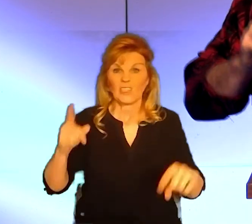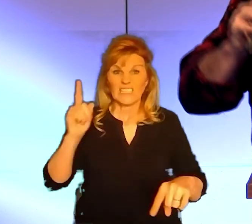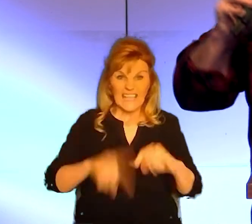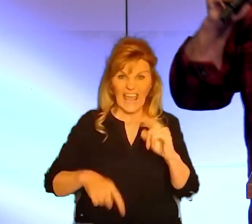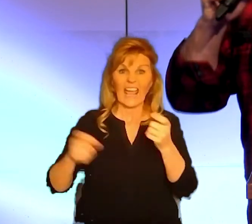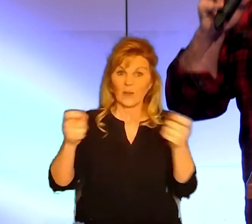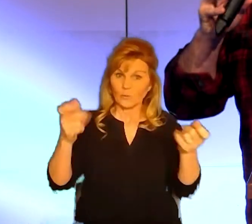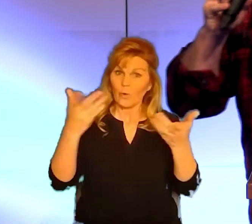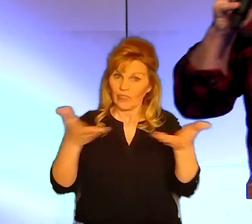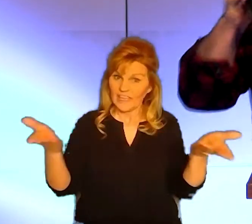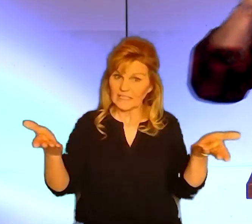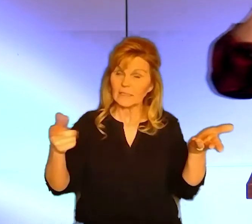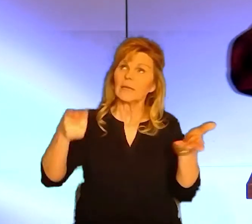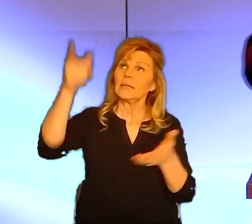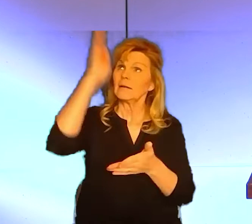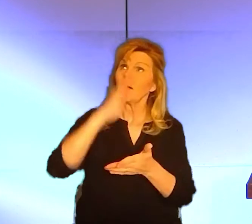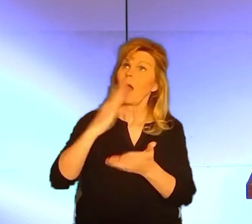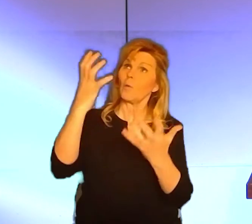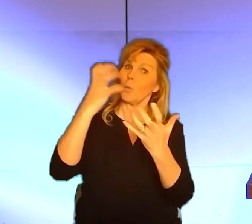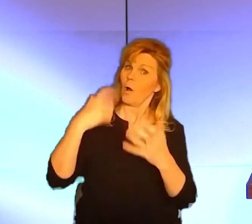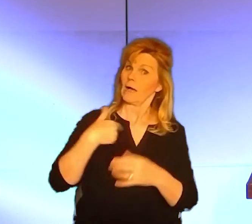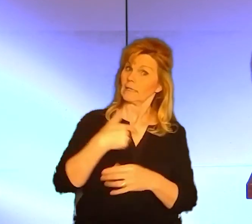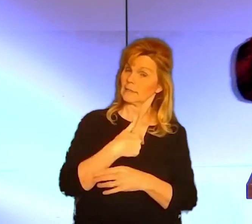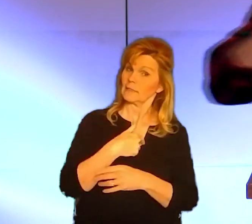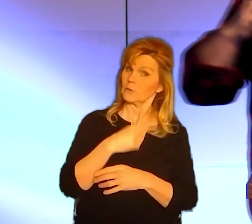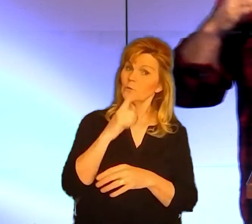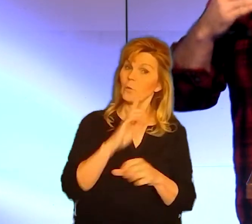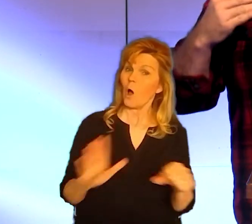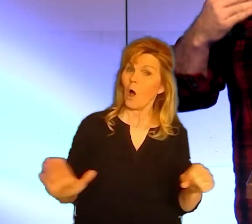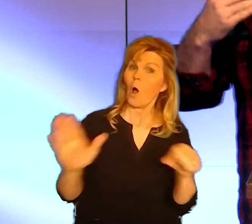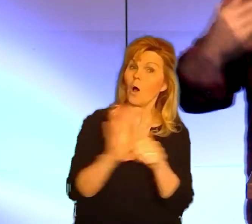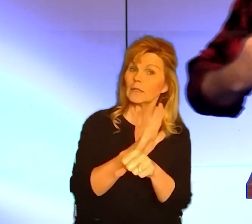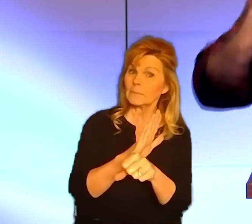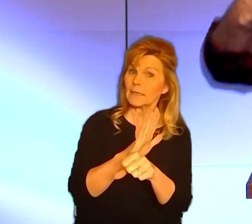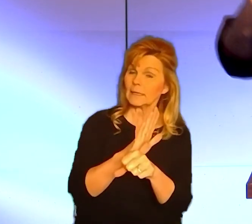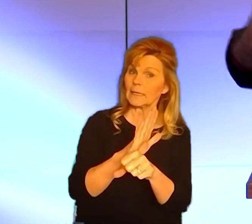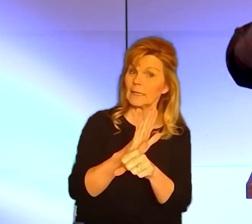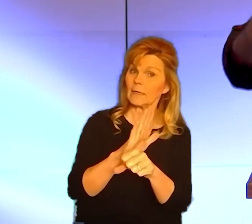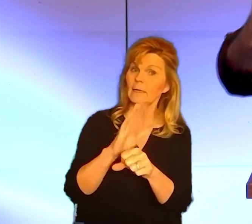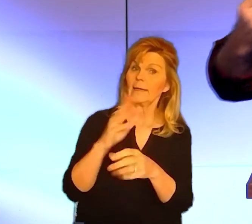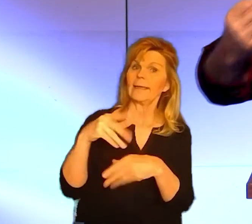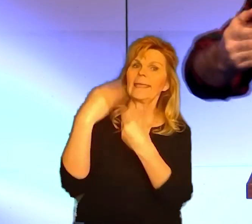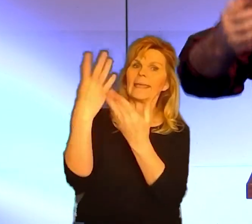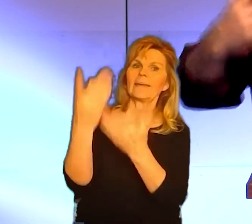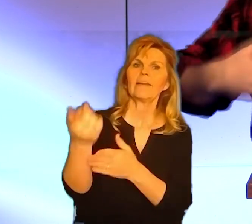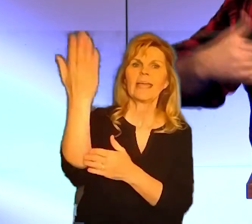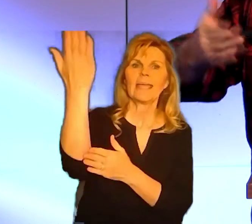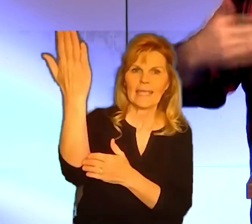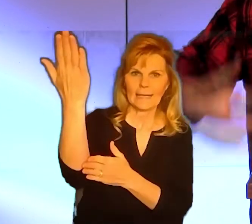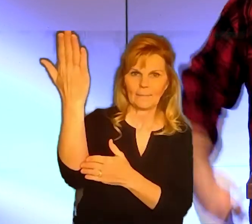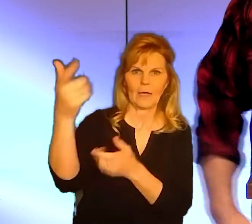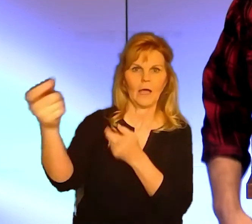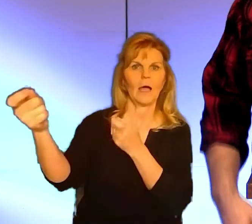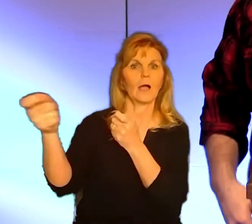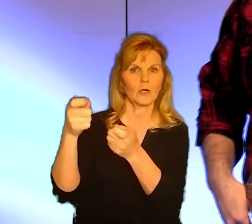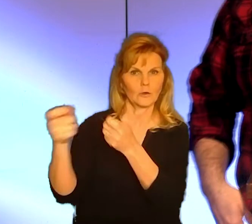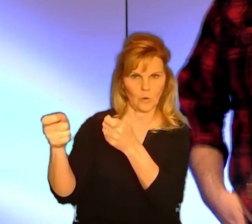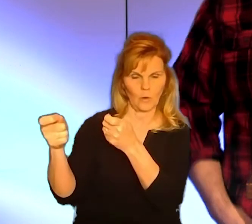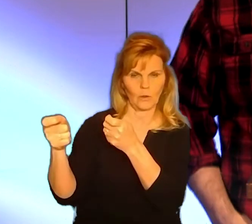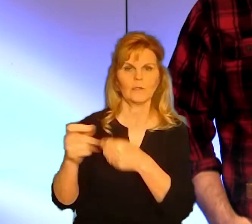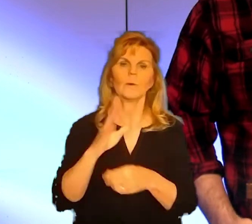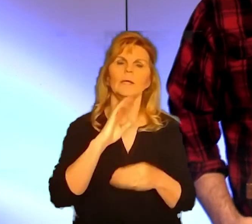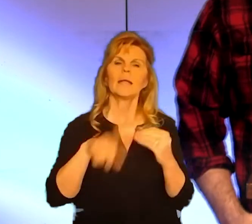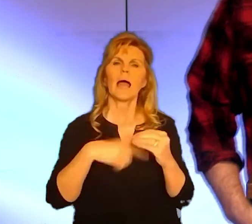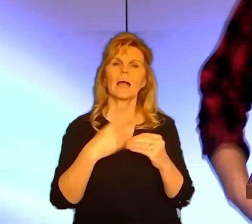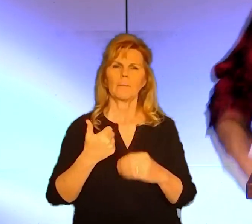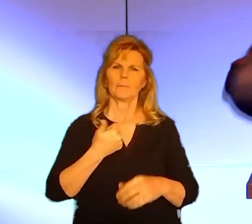And God wants us to really ultimately give him control. And so today, when we talk about